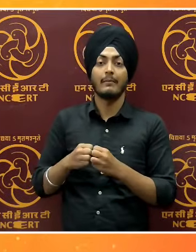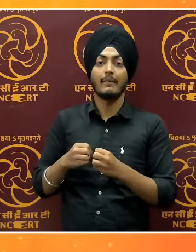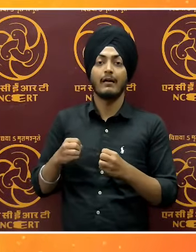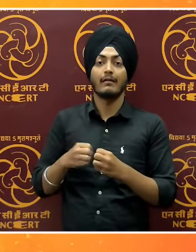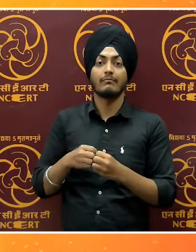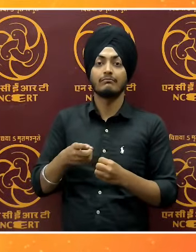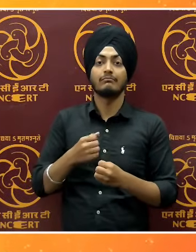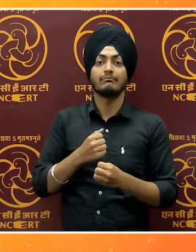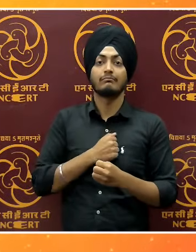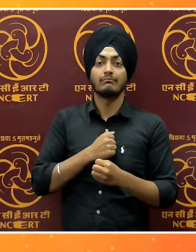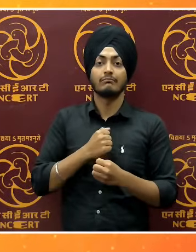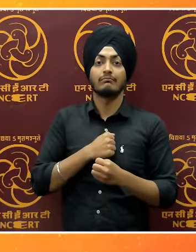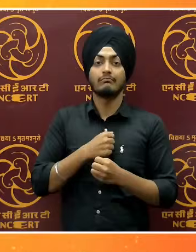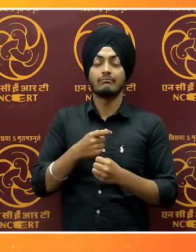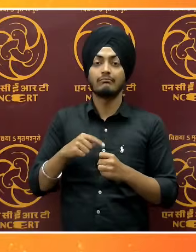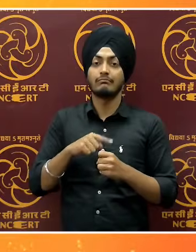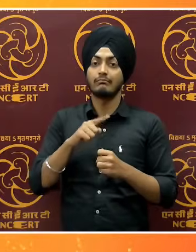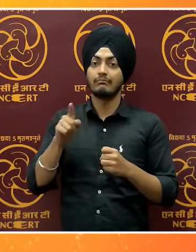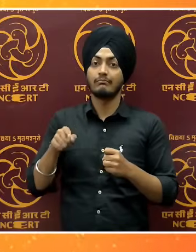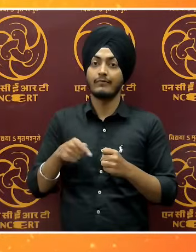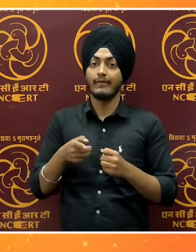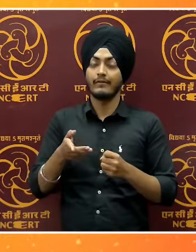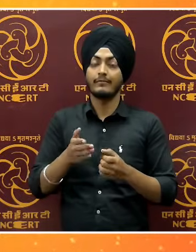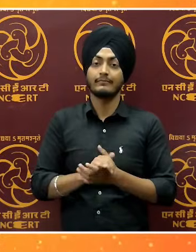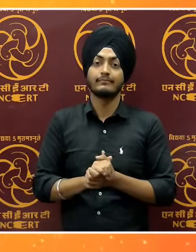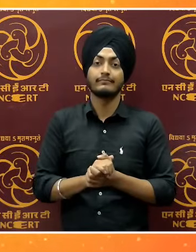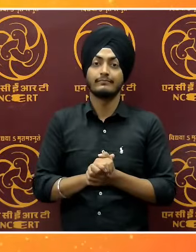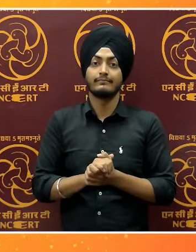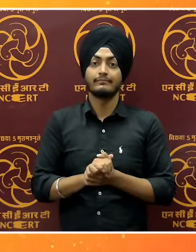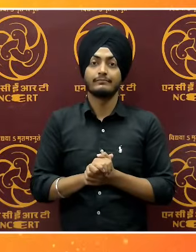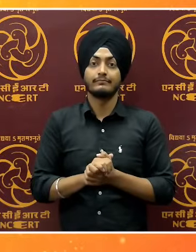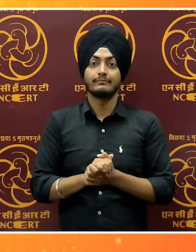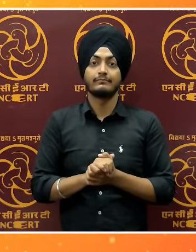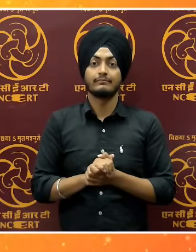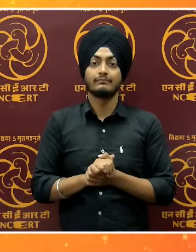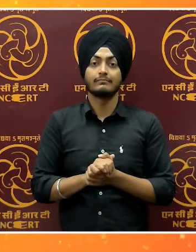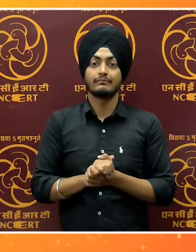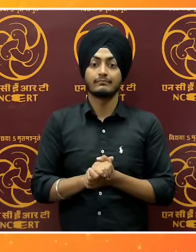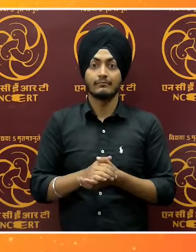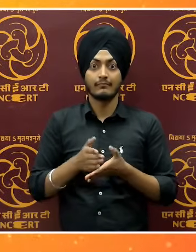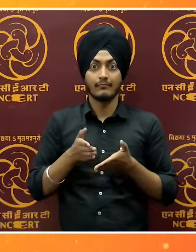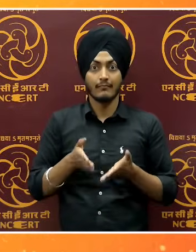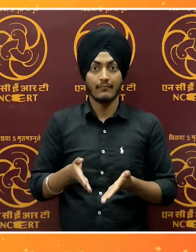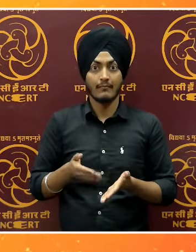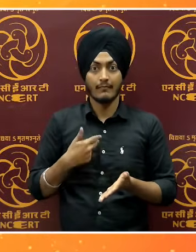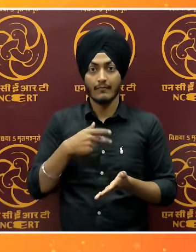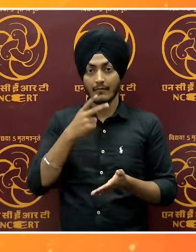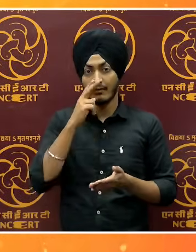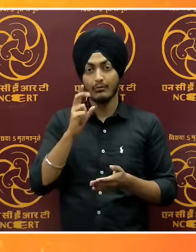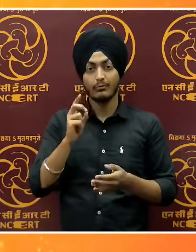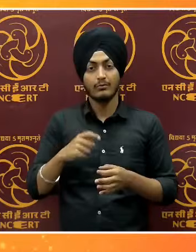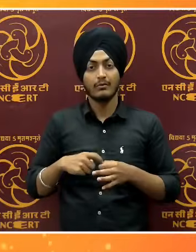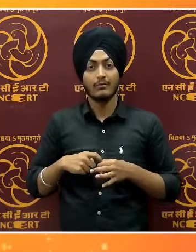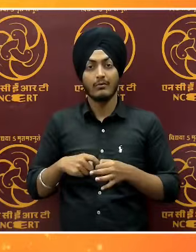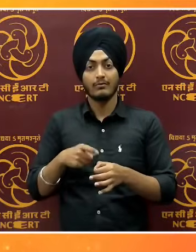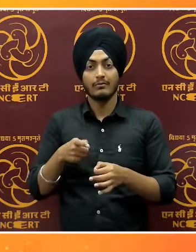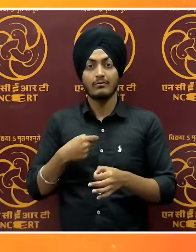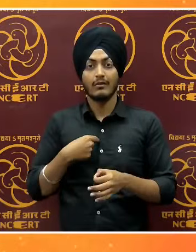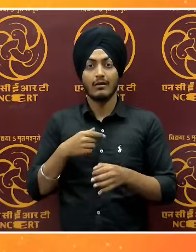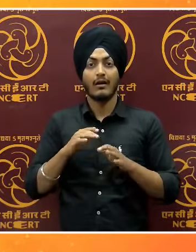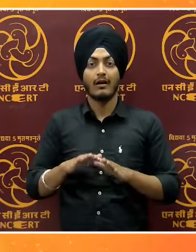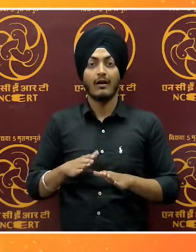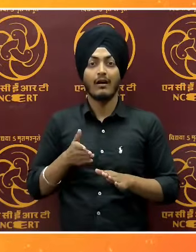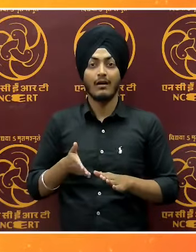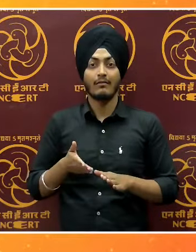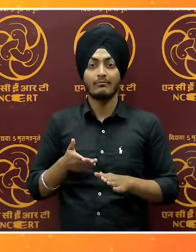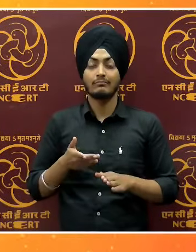the magnetic field. Okay, sir. So here I have another question for you.